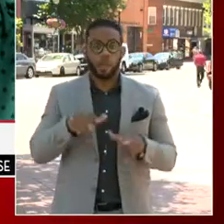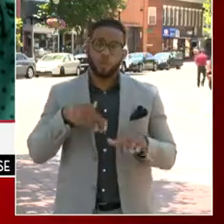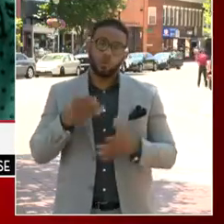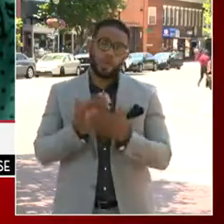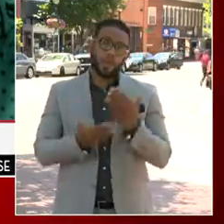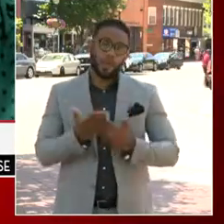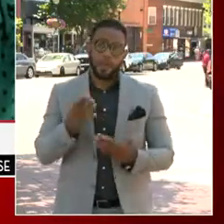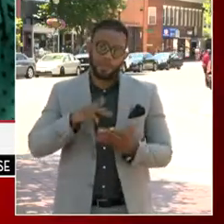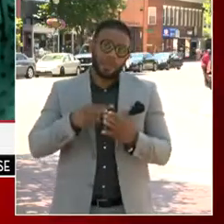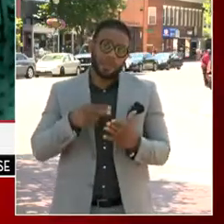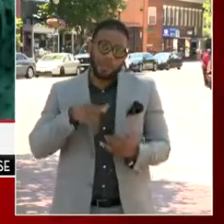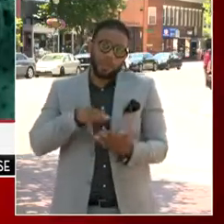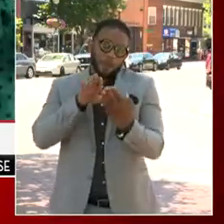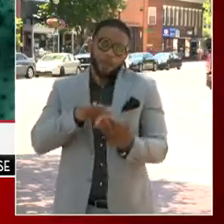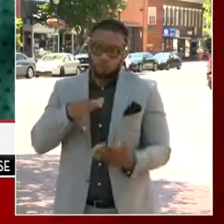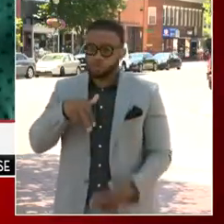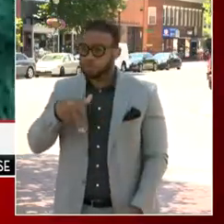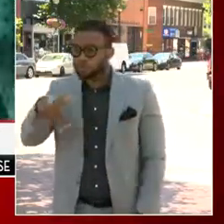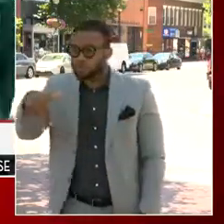Okay, thank you.